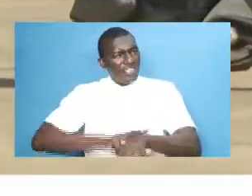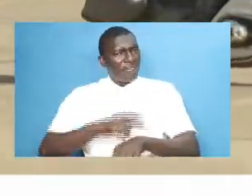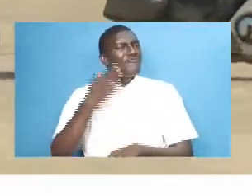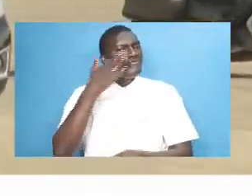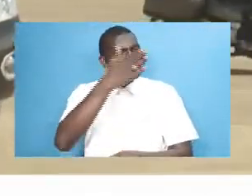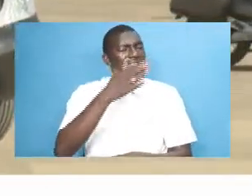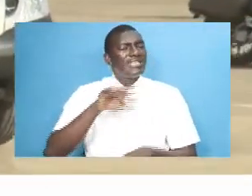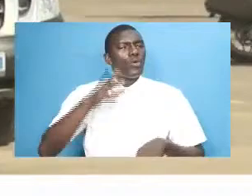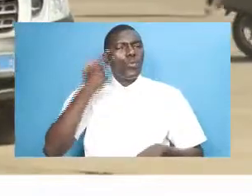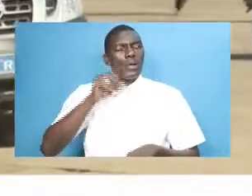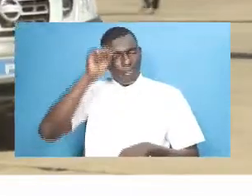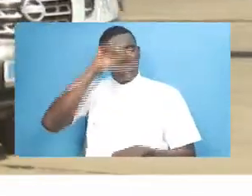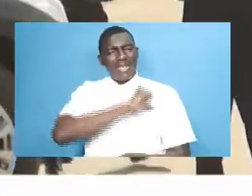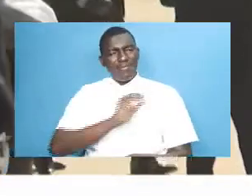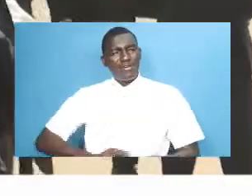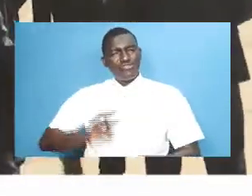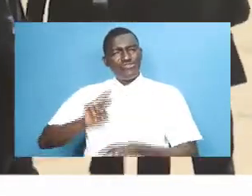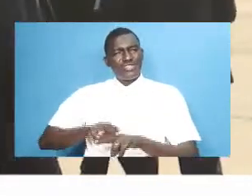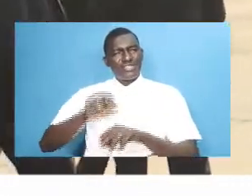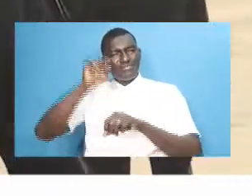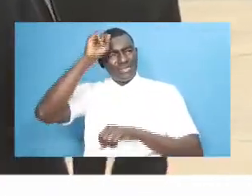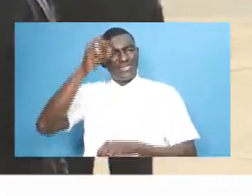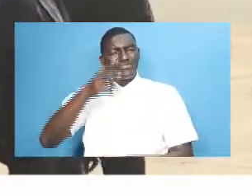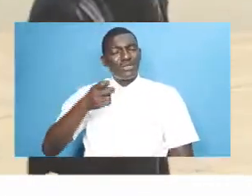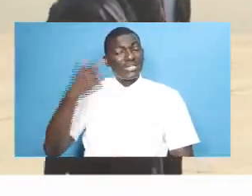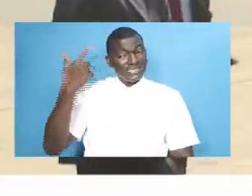did embark on a similar visit to Congo.